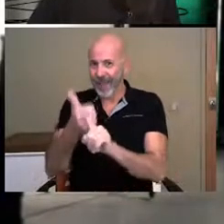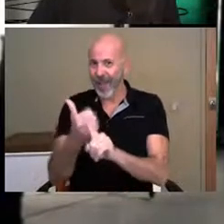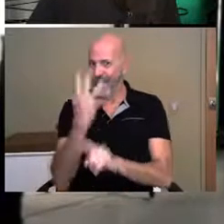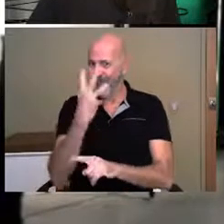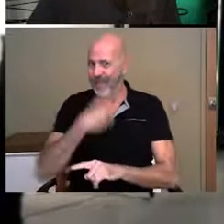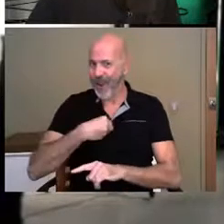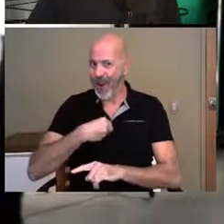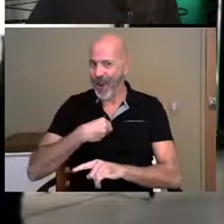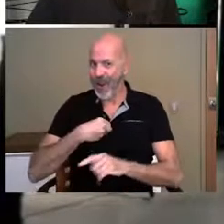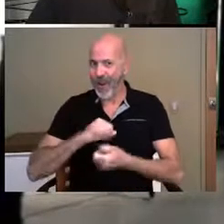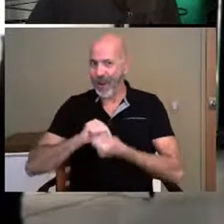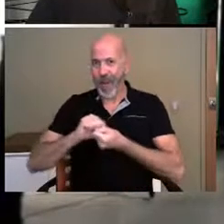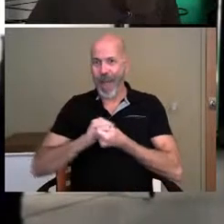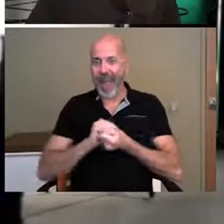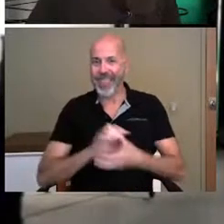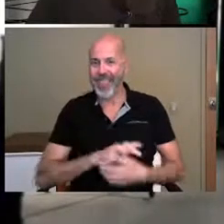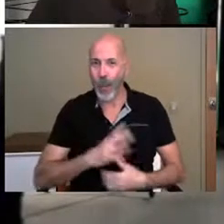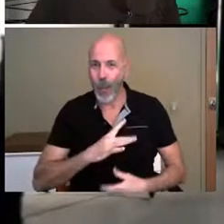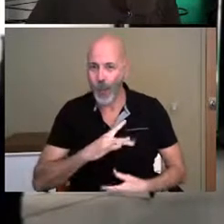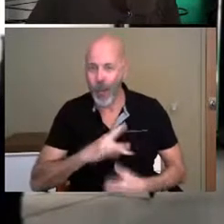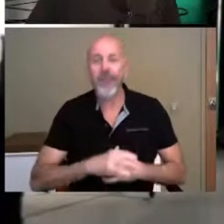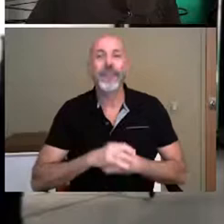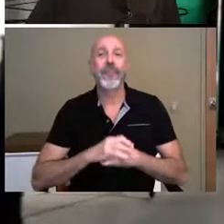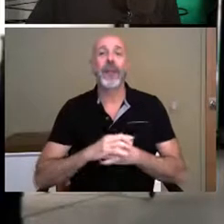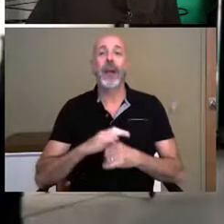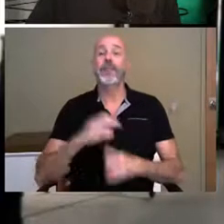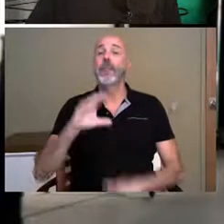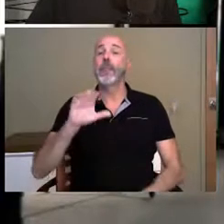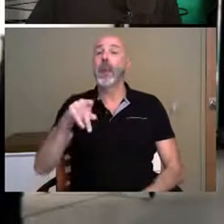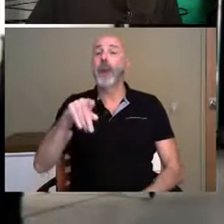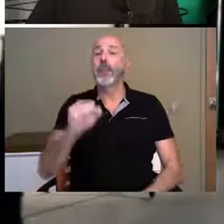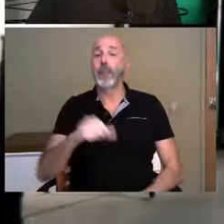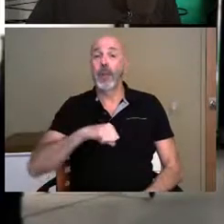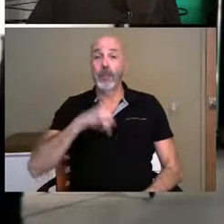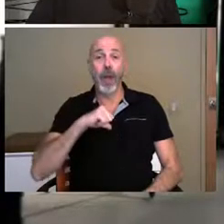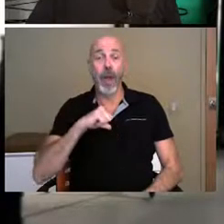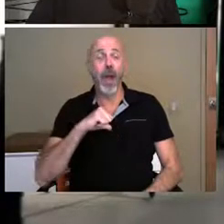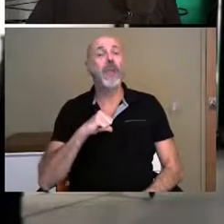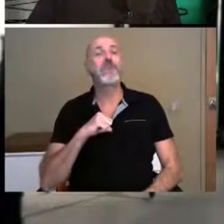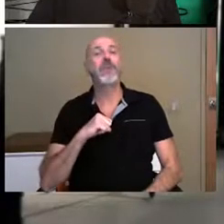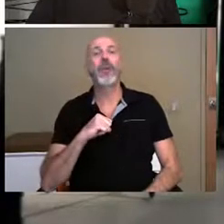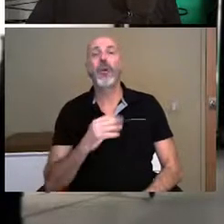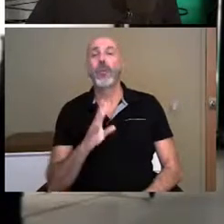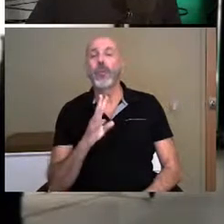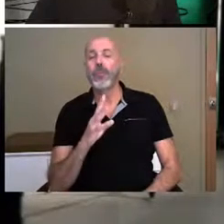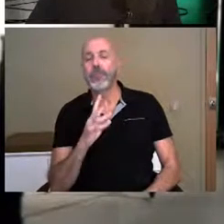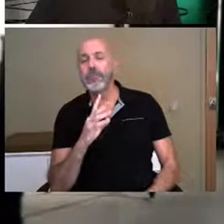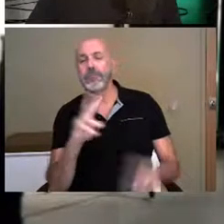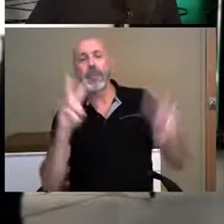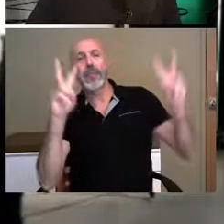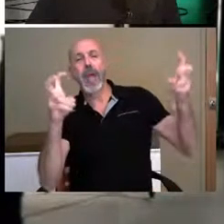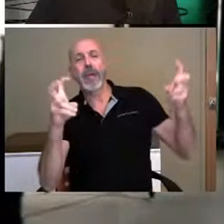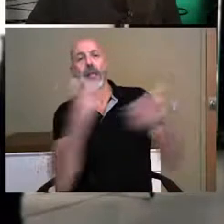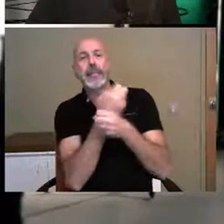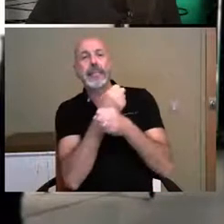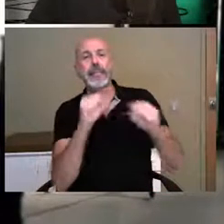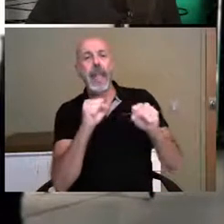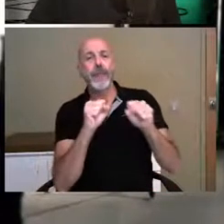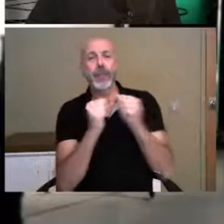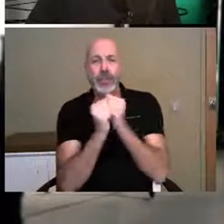bubble bath. Of course, Palm Springs Pride, we're talking about being safer together, greater